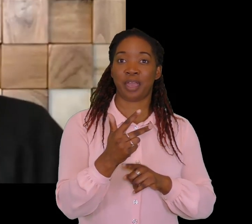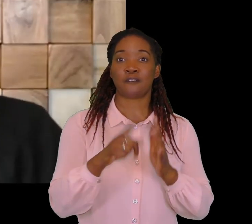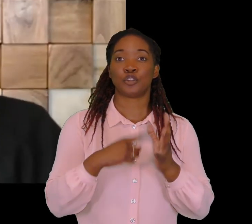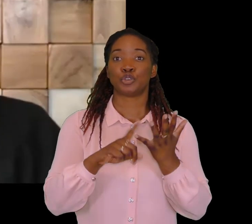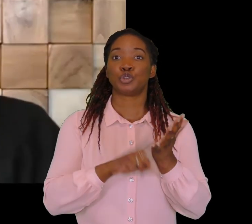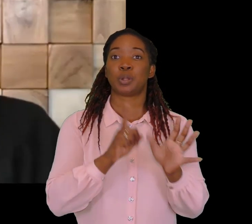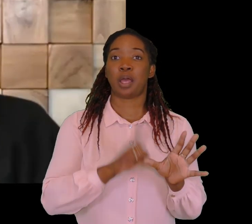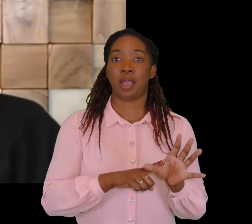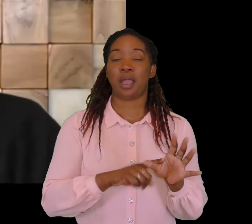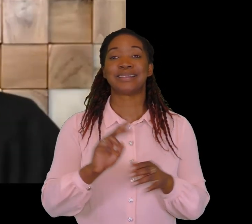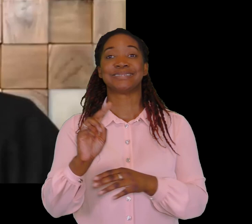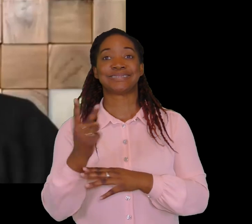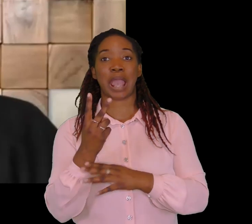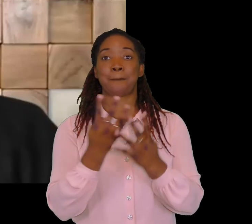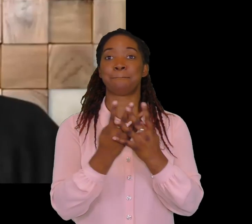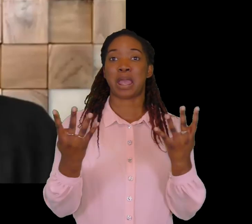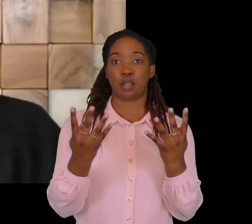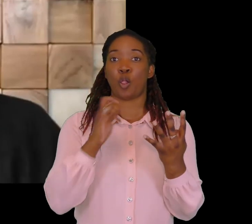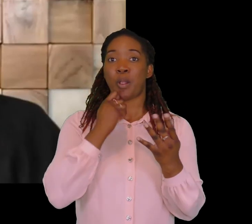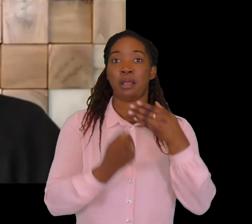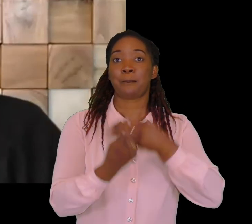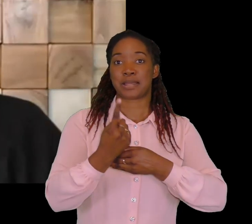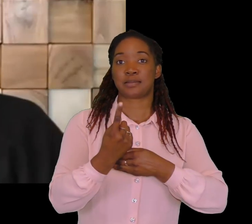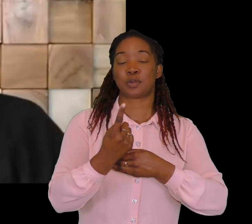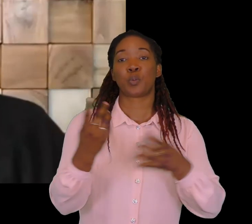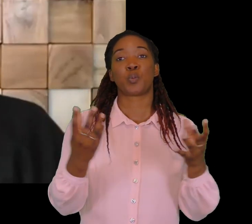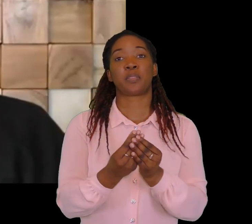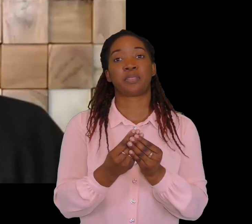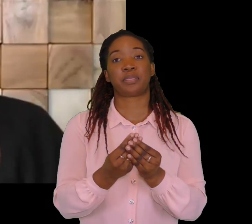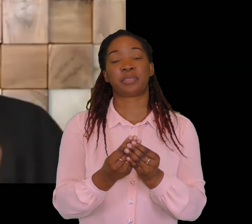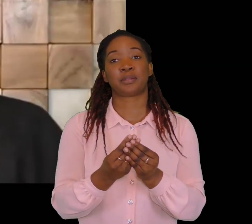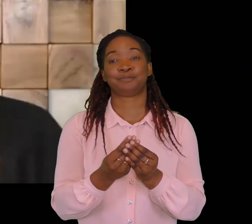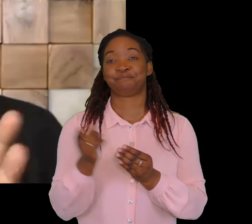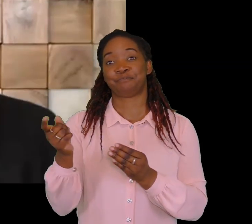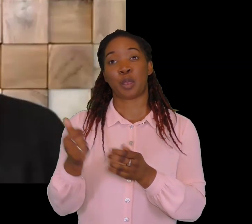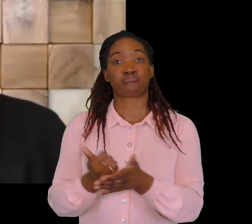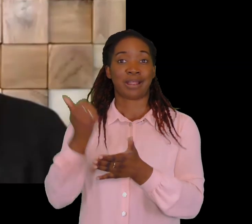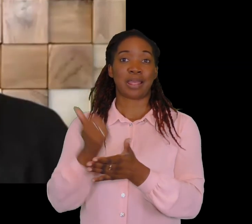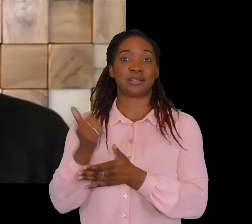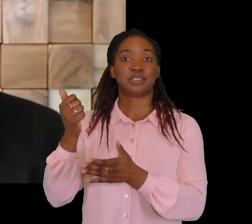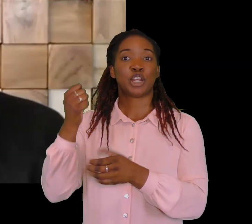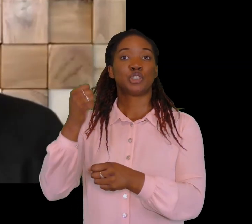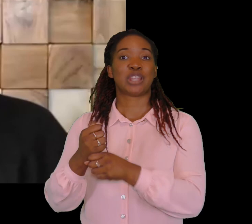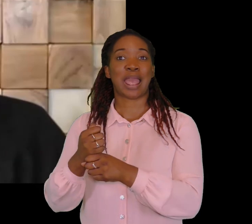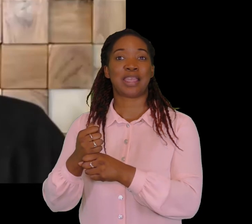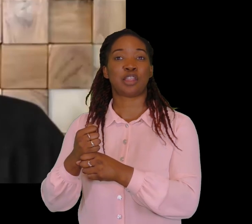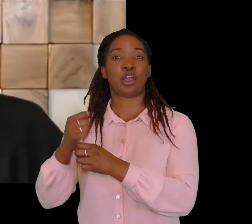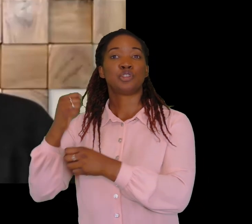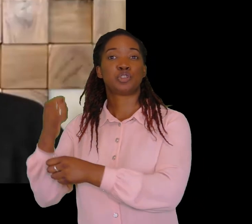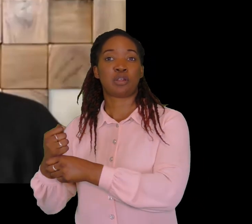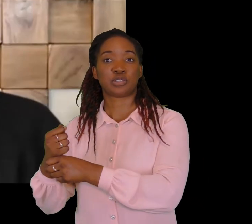of July, the second panel will be taking place with the equally brilliant Ghislaine